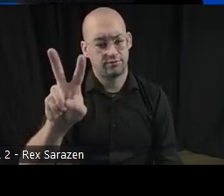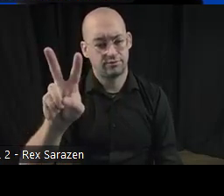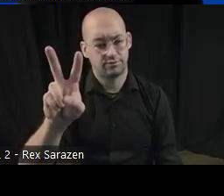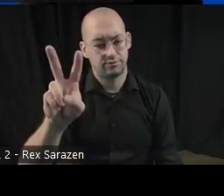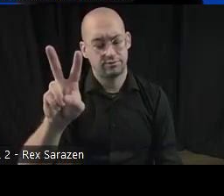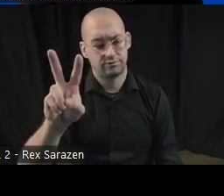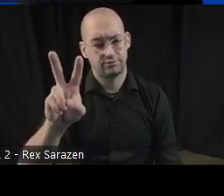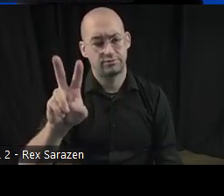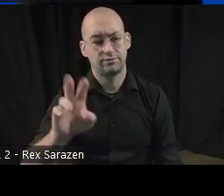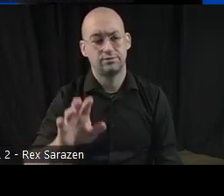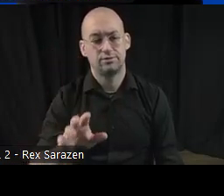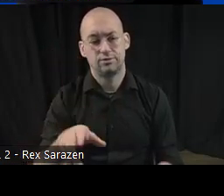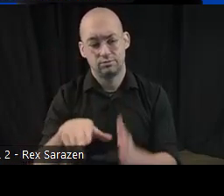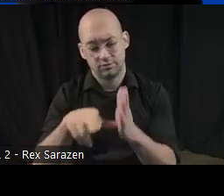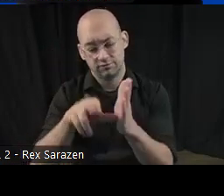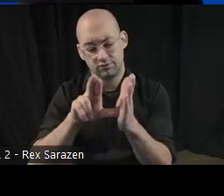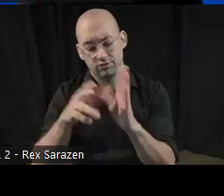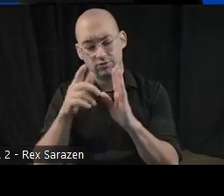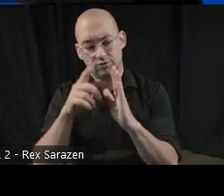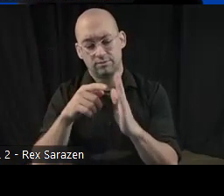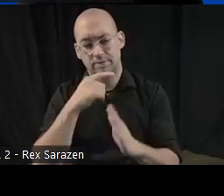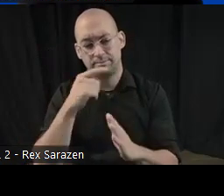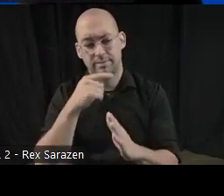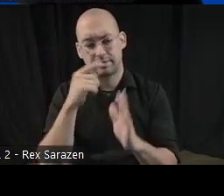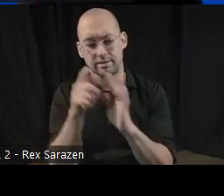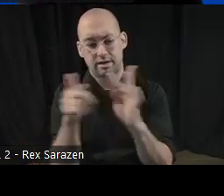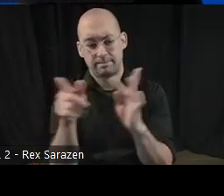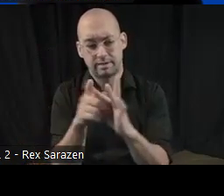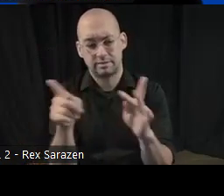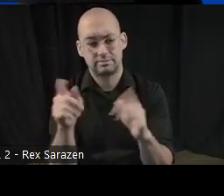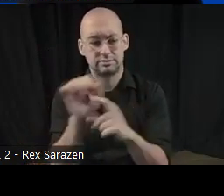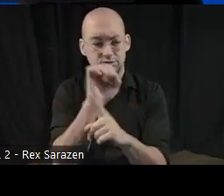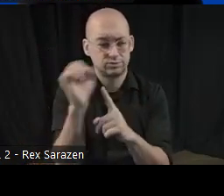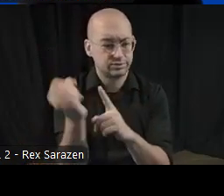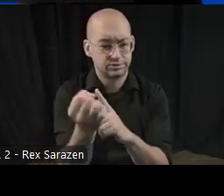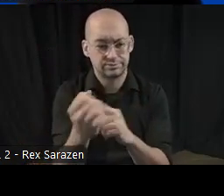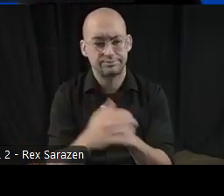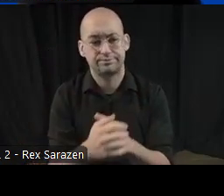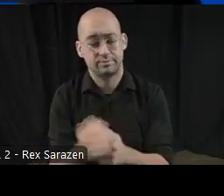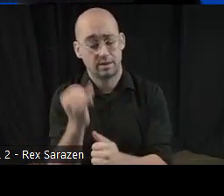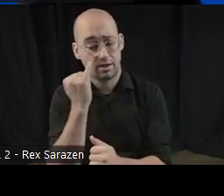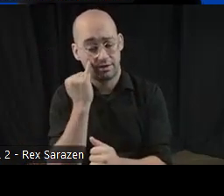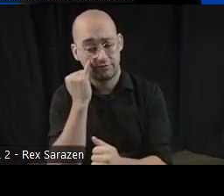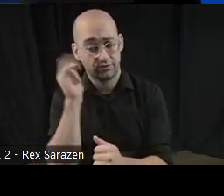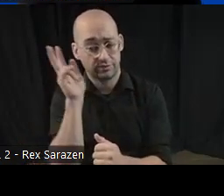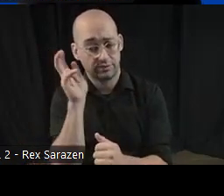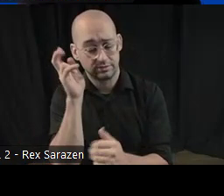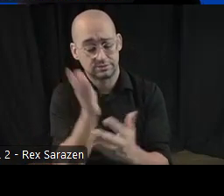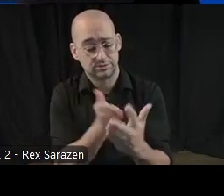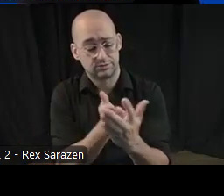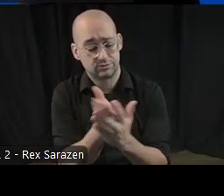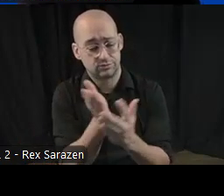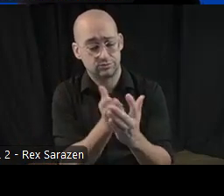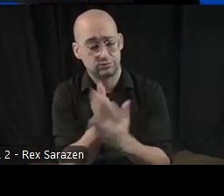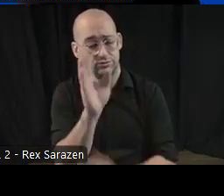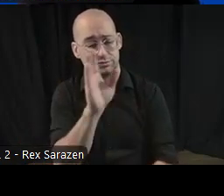Just to go over our public comment logistics, if you are listening to this meeting